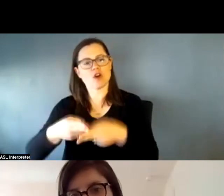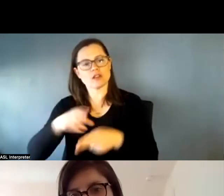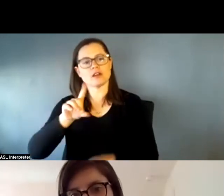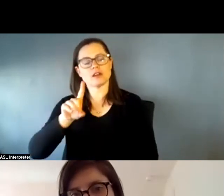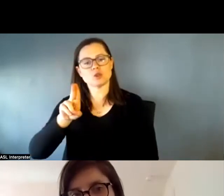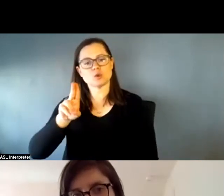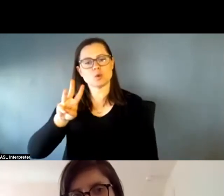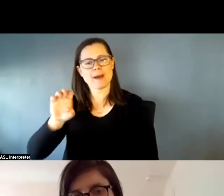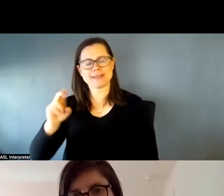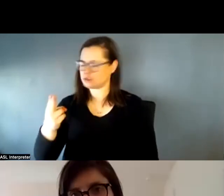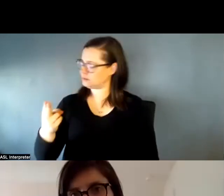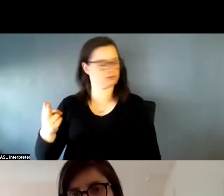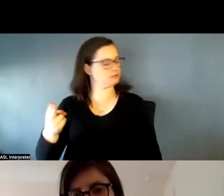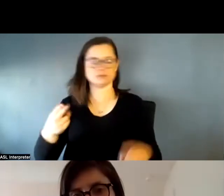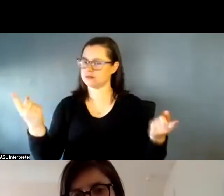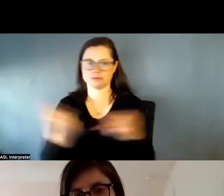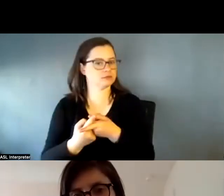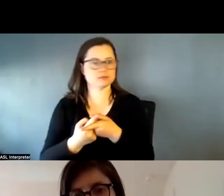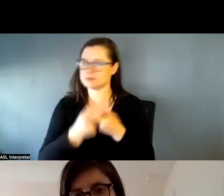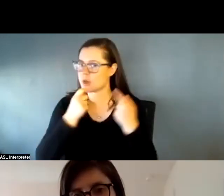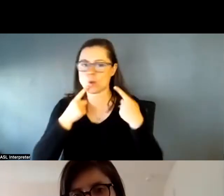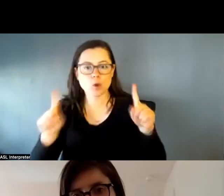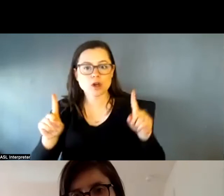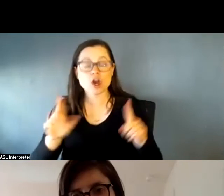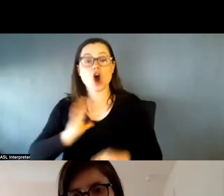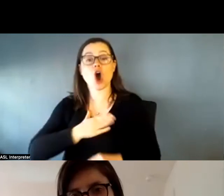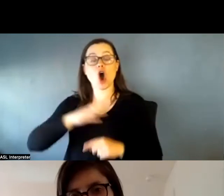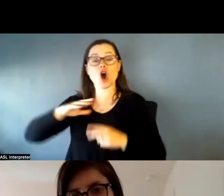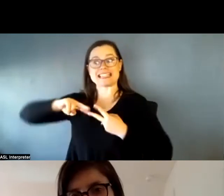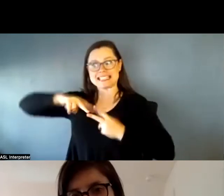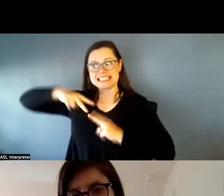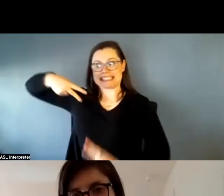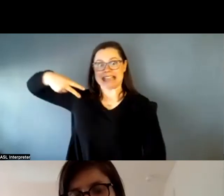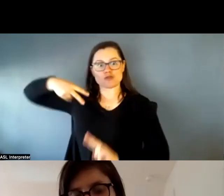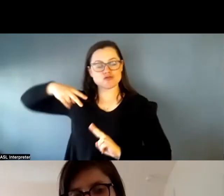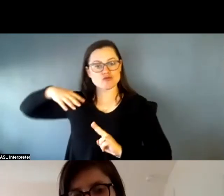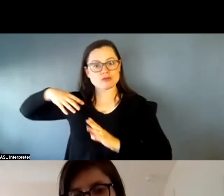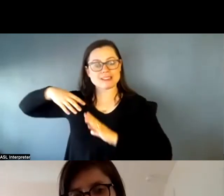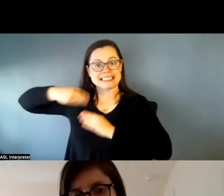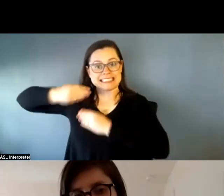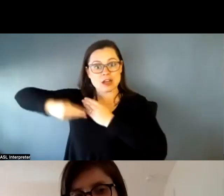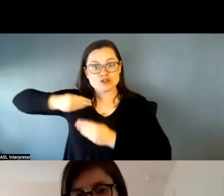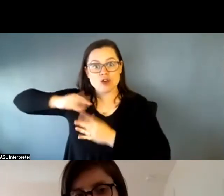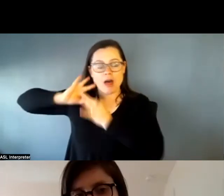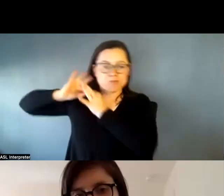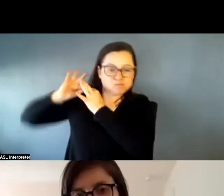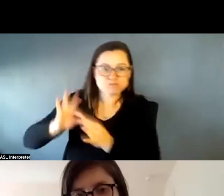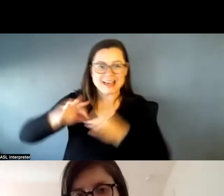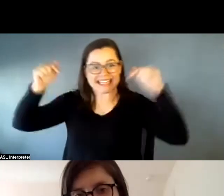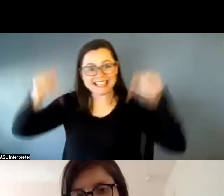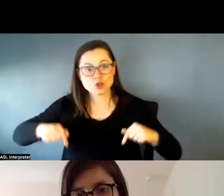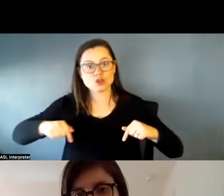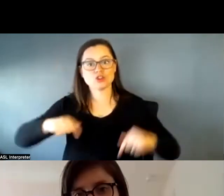wouldn't work because our ancestral DNA is attached to the ground that's here in Seattle. We're attached to